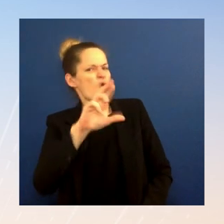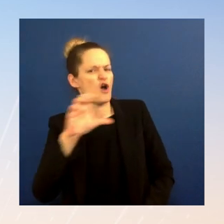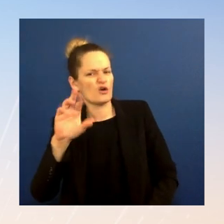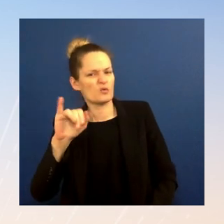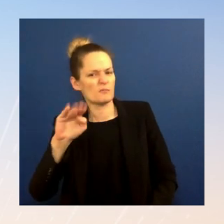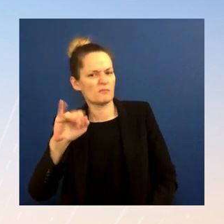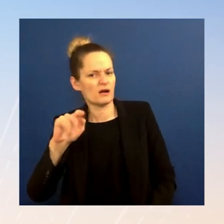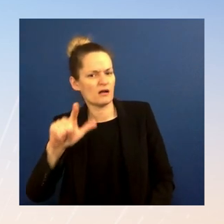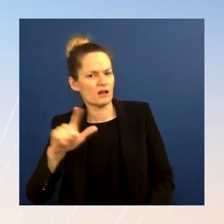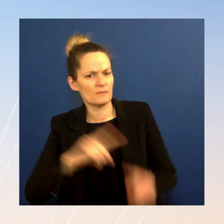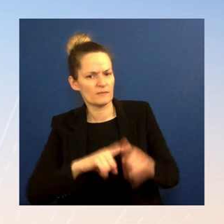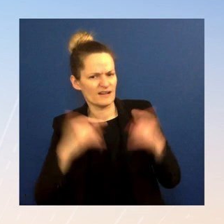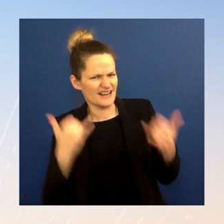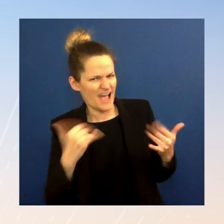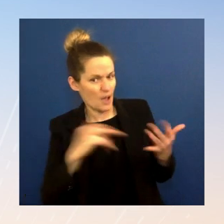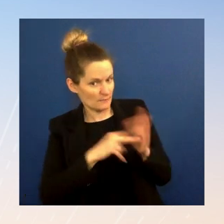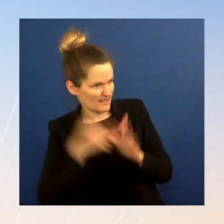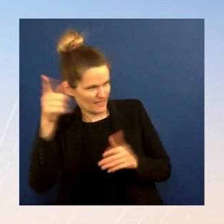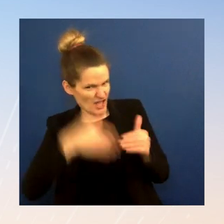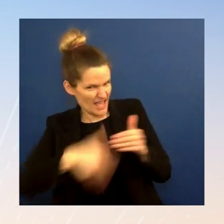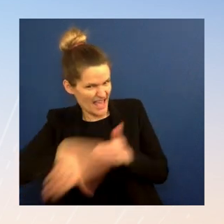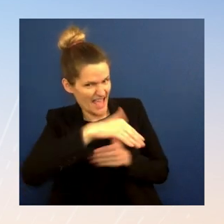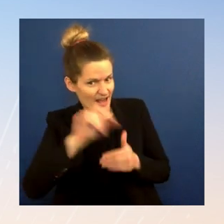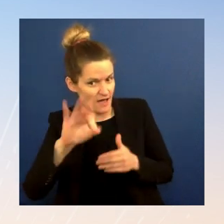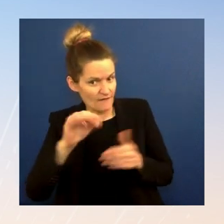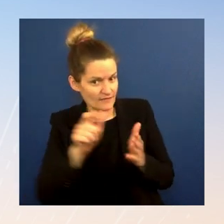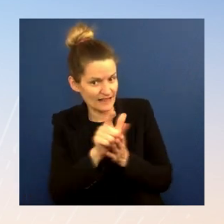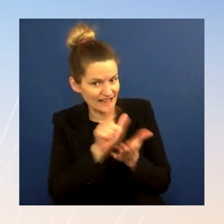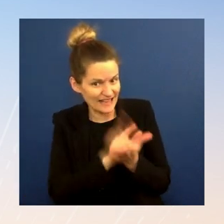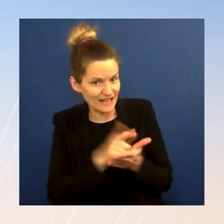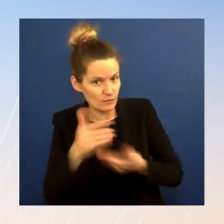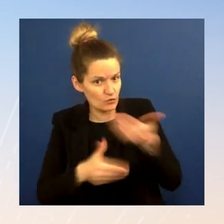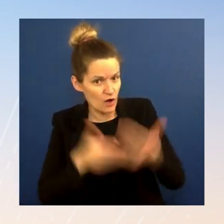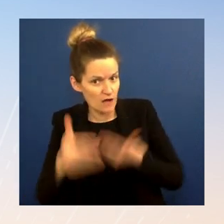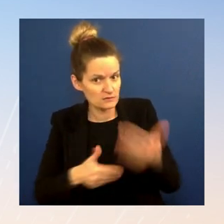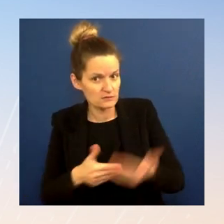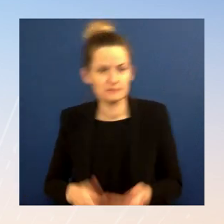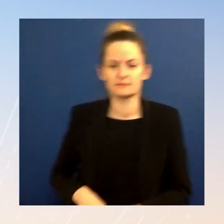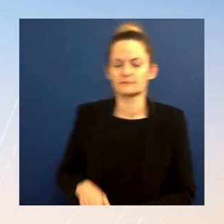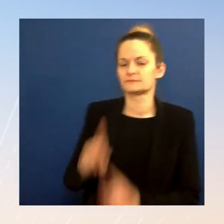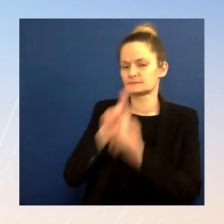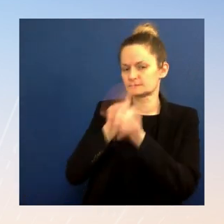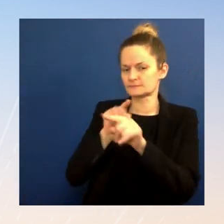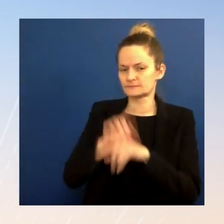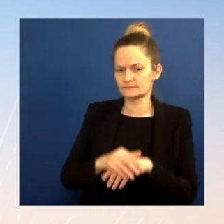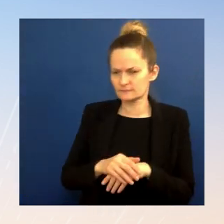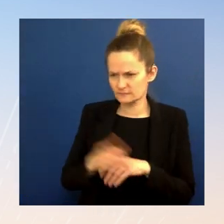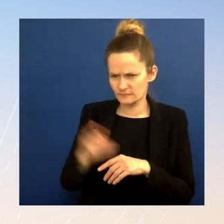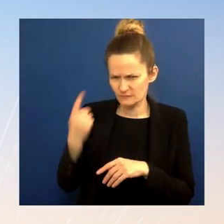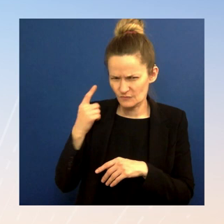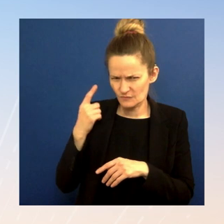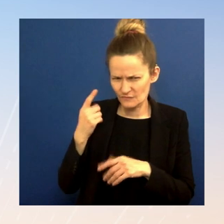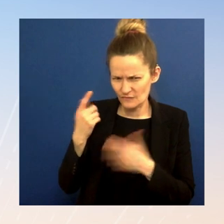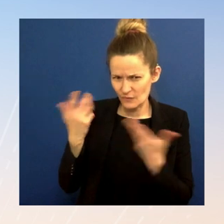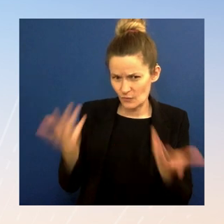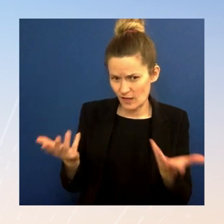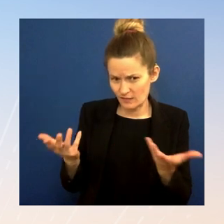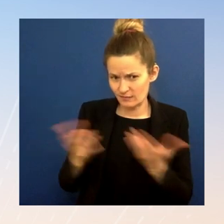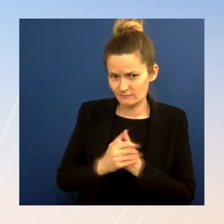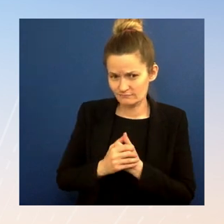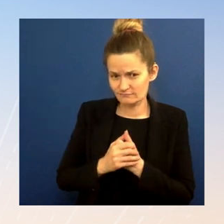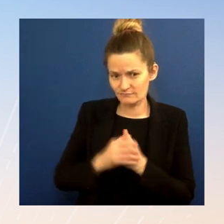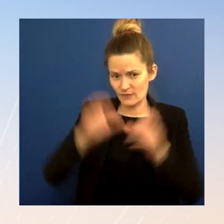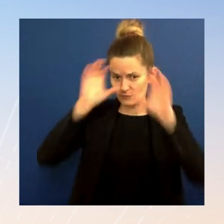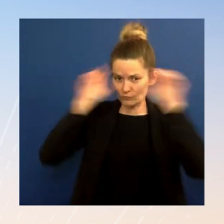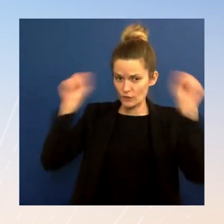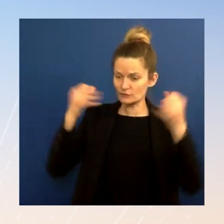Secretary Blinken was as well. As you heard Secretary Blinken convey in his remarks, what we're seeing,